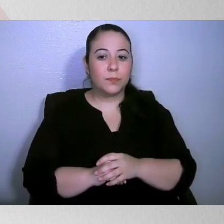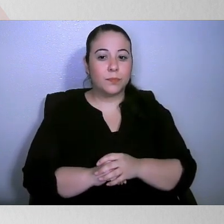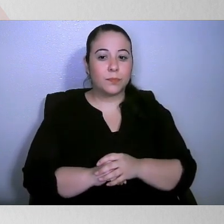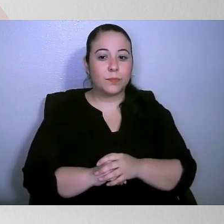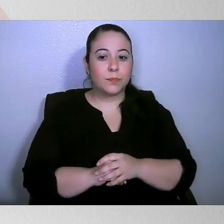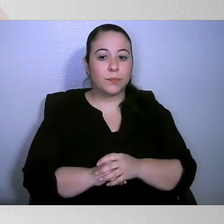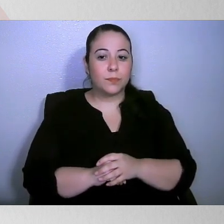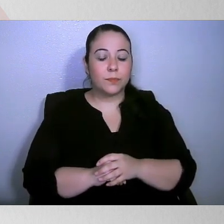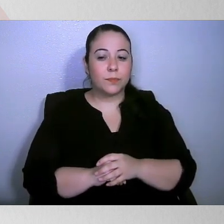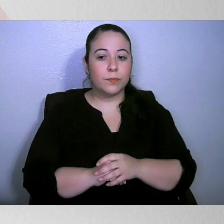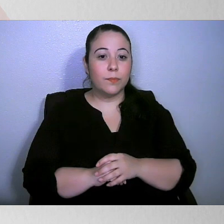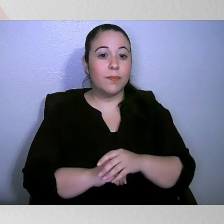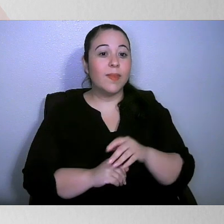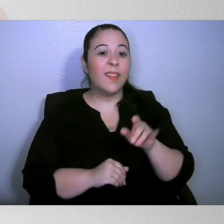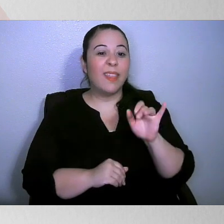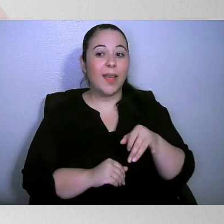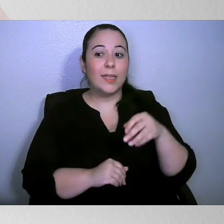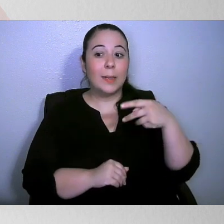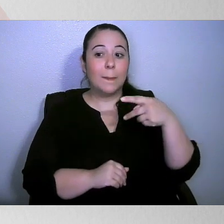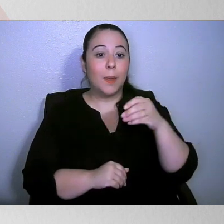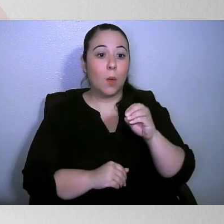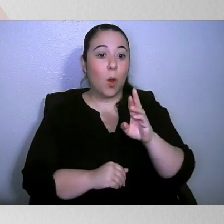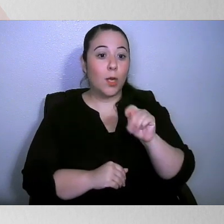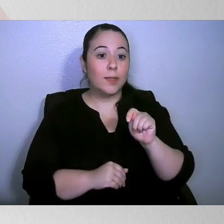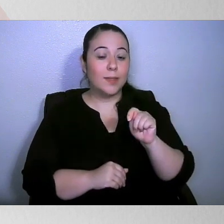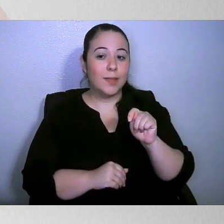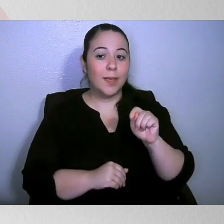portsanantonio.sacomplan.com. That's